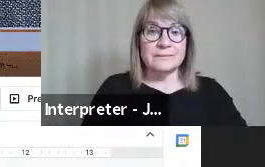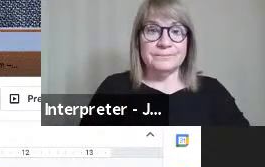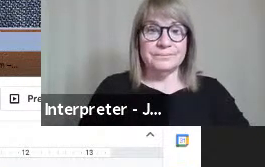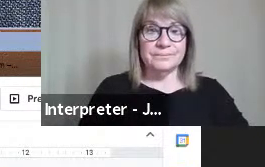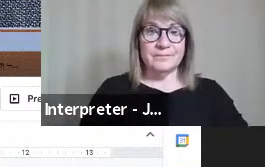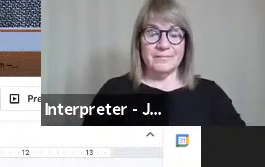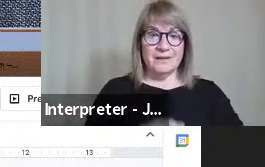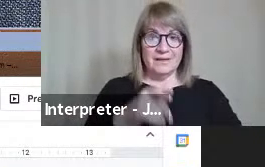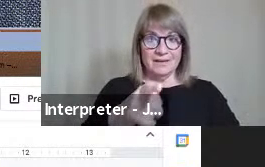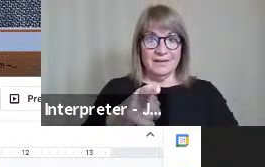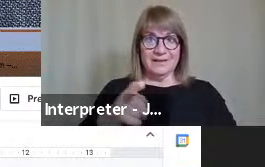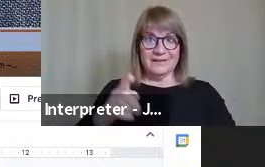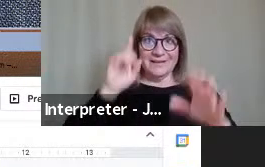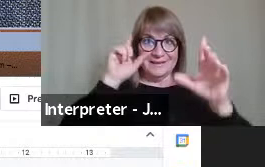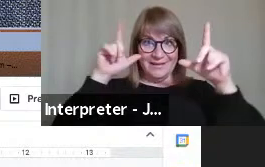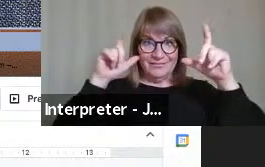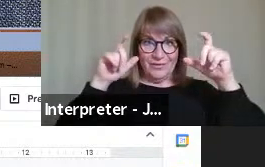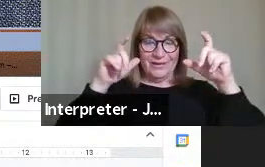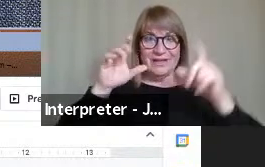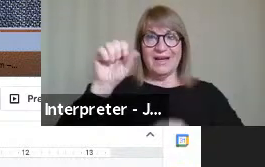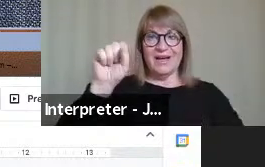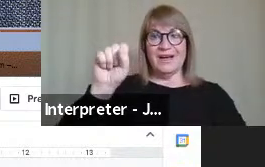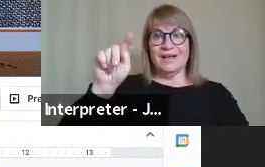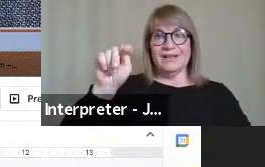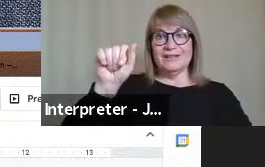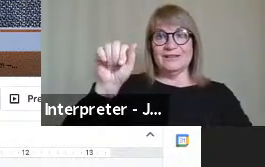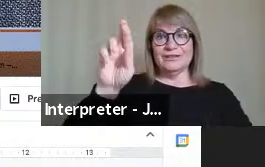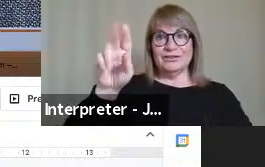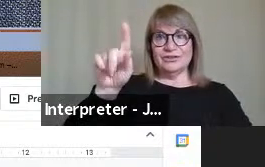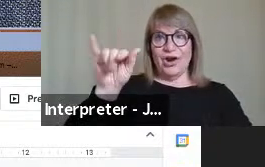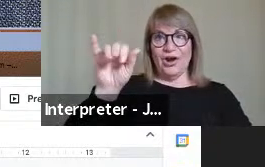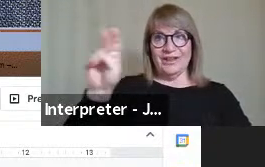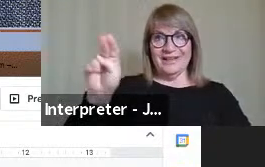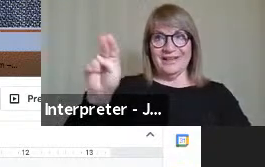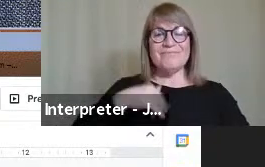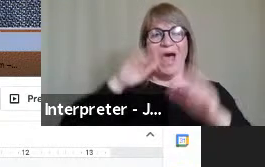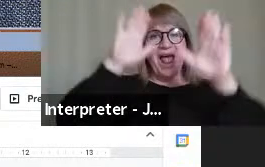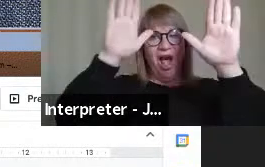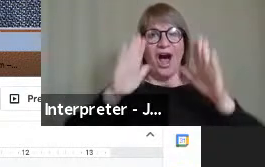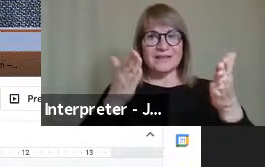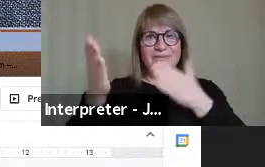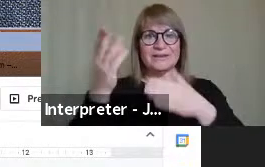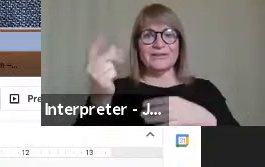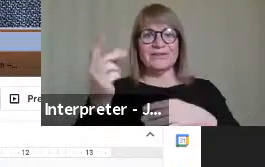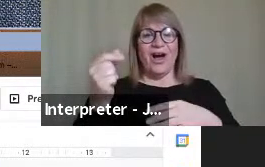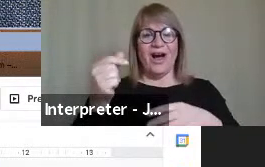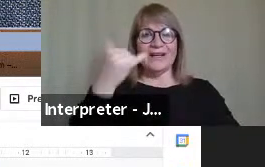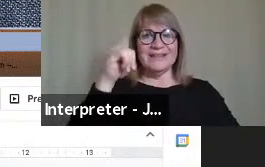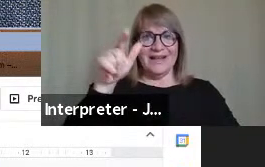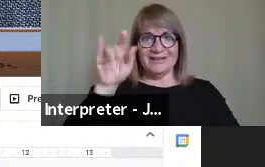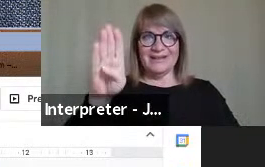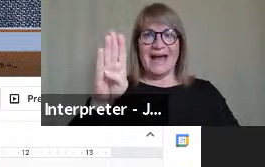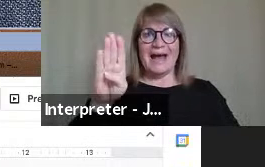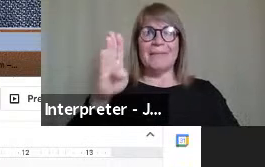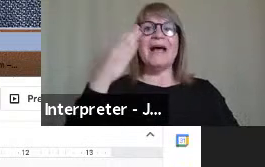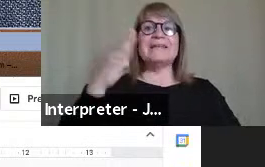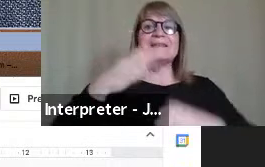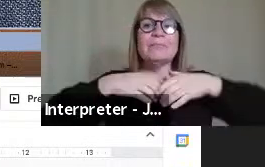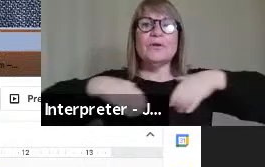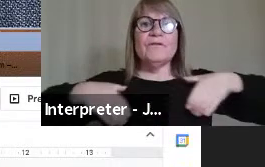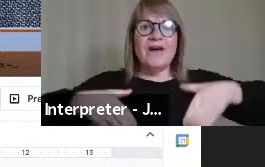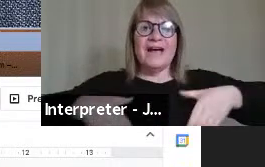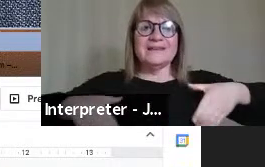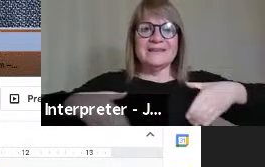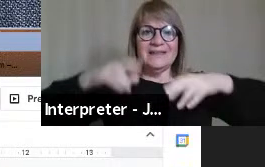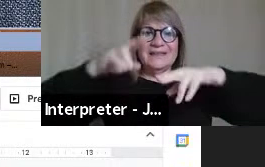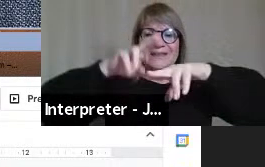uh this is a photo of starlin the awesome service dog a yellow labrador wearing a blue uh service dog vest sitting on a bench in